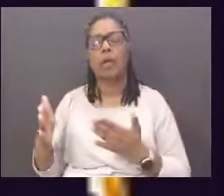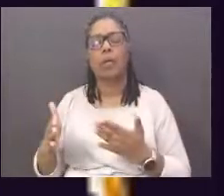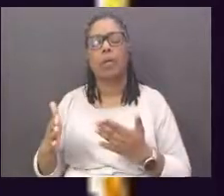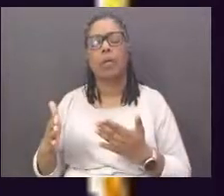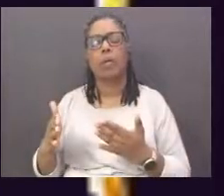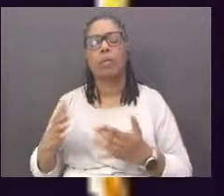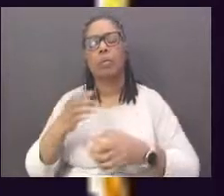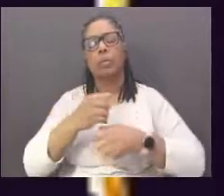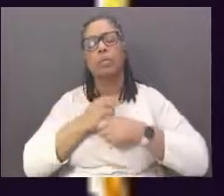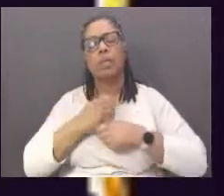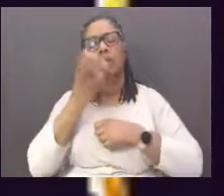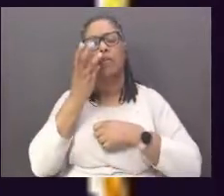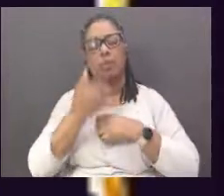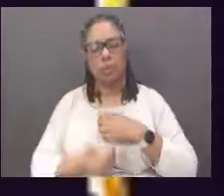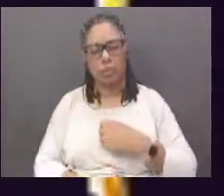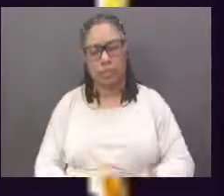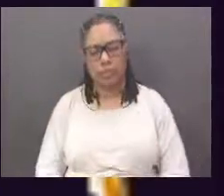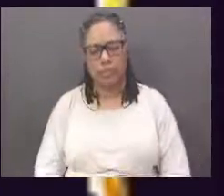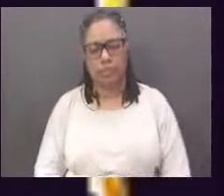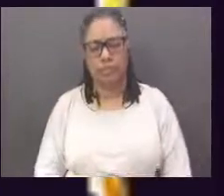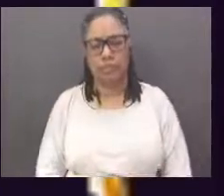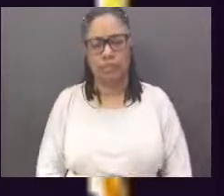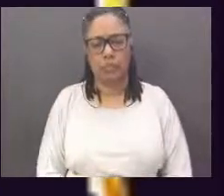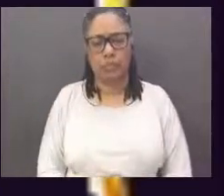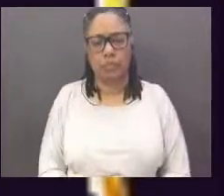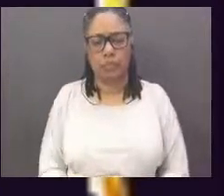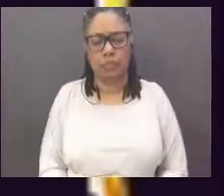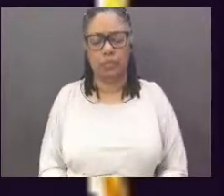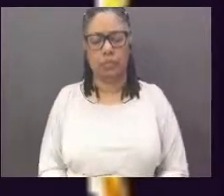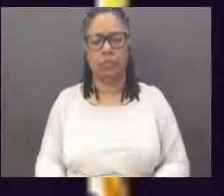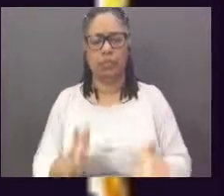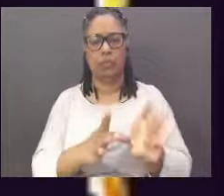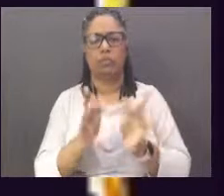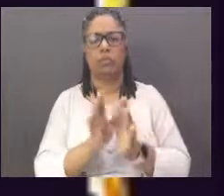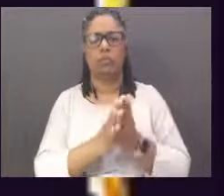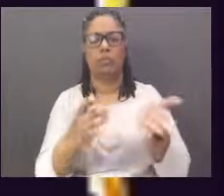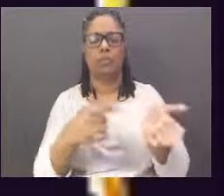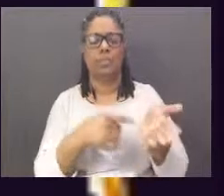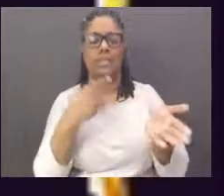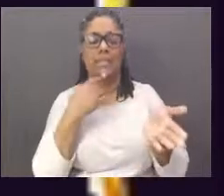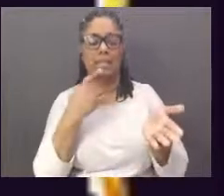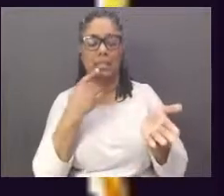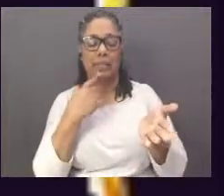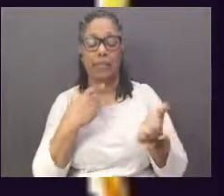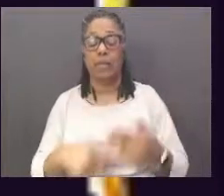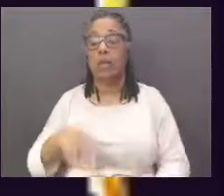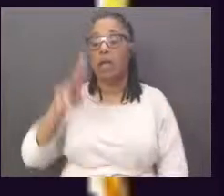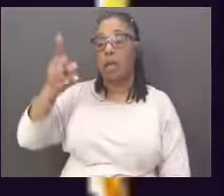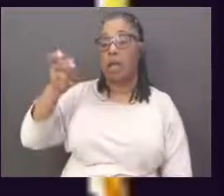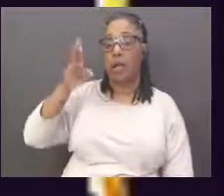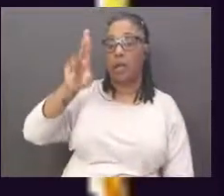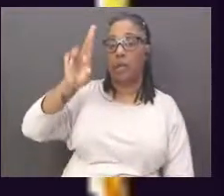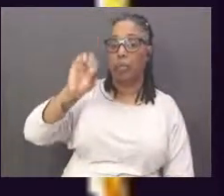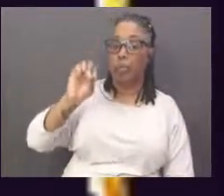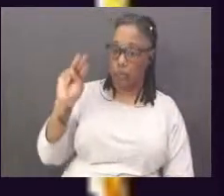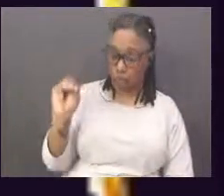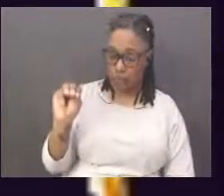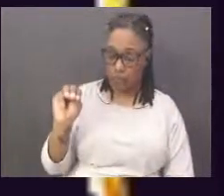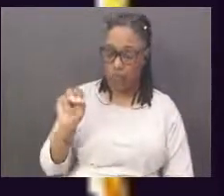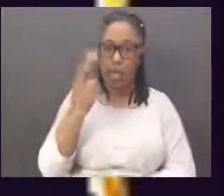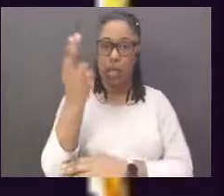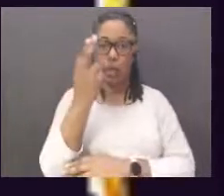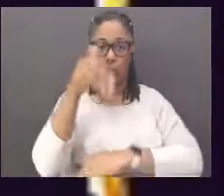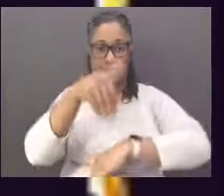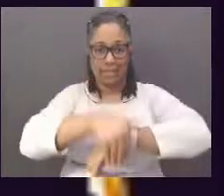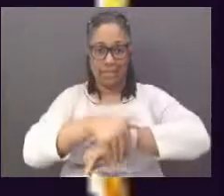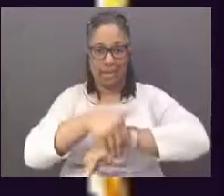communion. The Bible says that they were in the upper room one night. It was a Thursday night, a Maundy